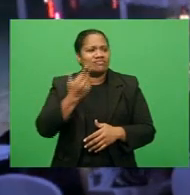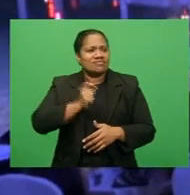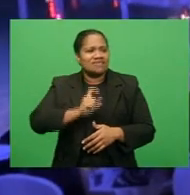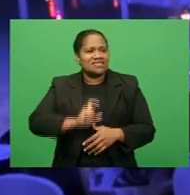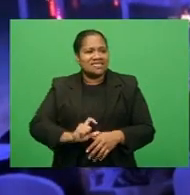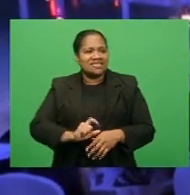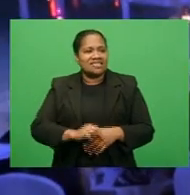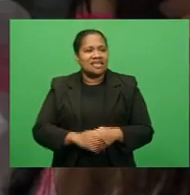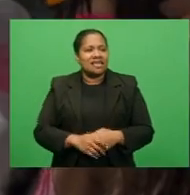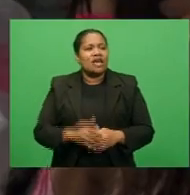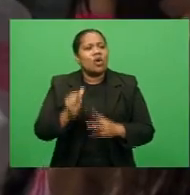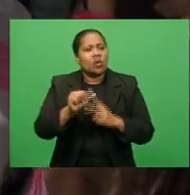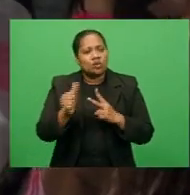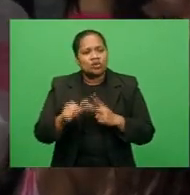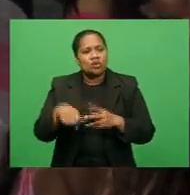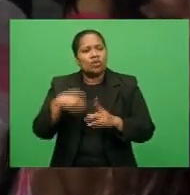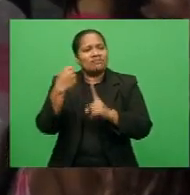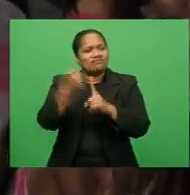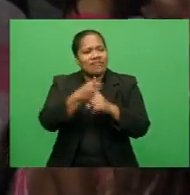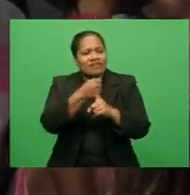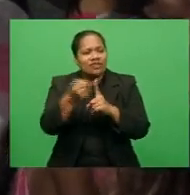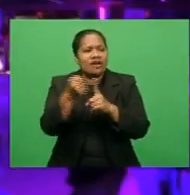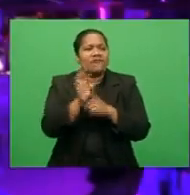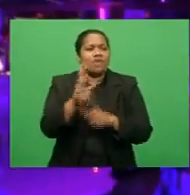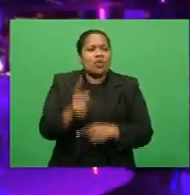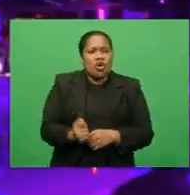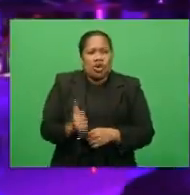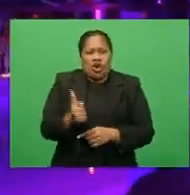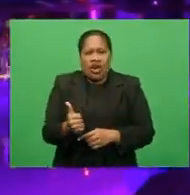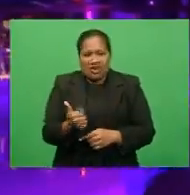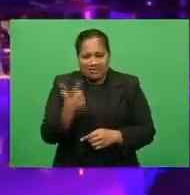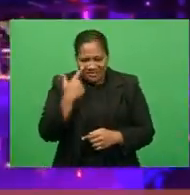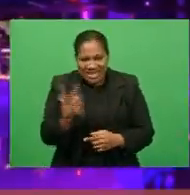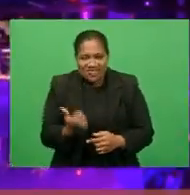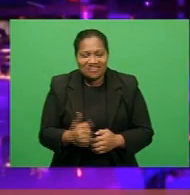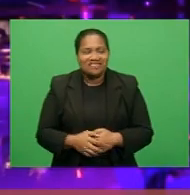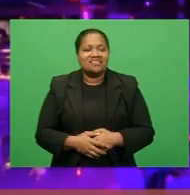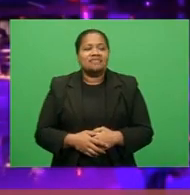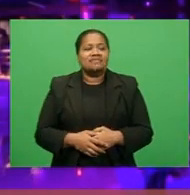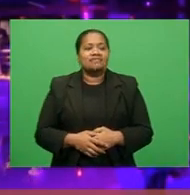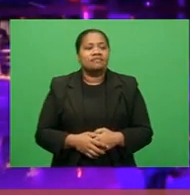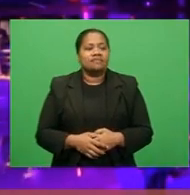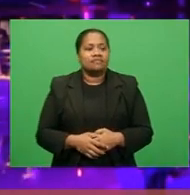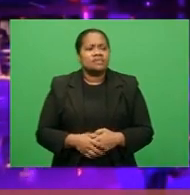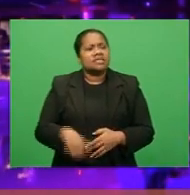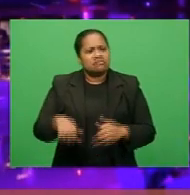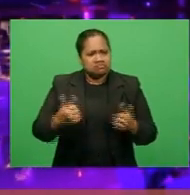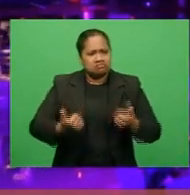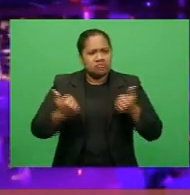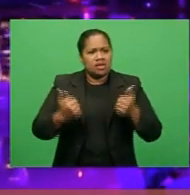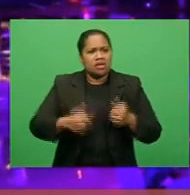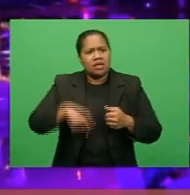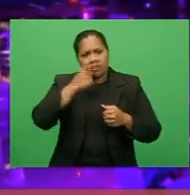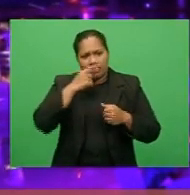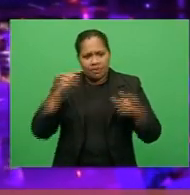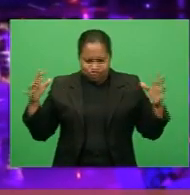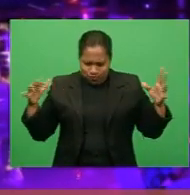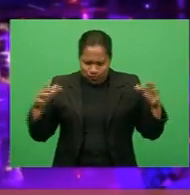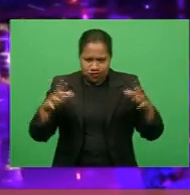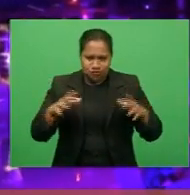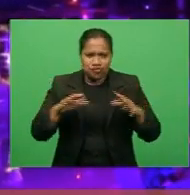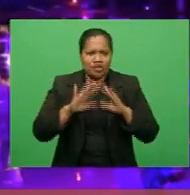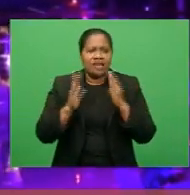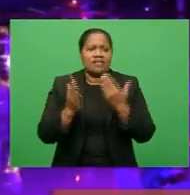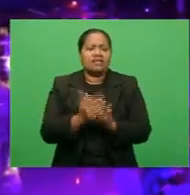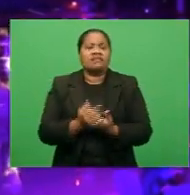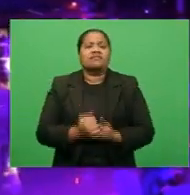cancer, and also to advocate on early detection. Fashion brings people together, food,